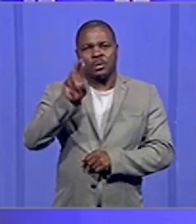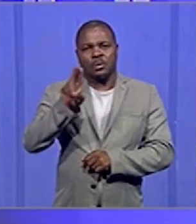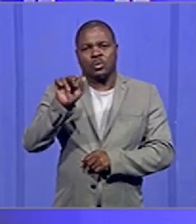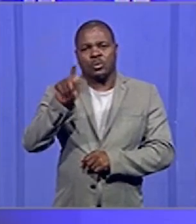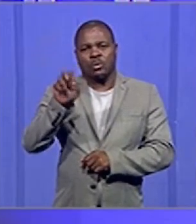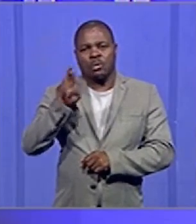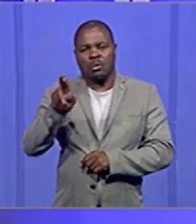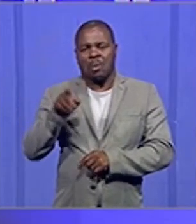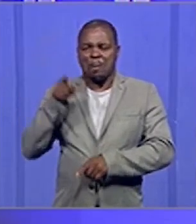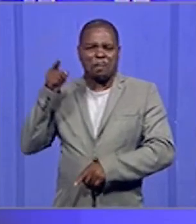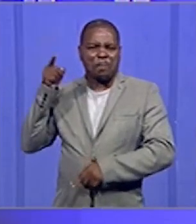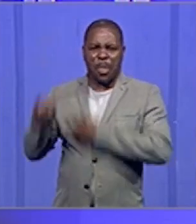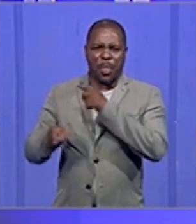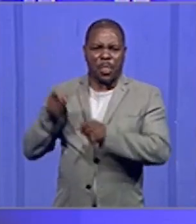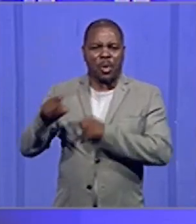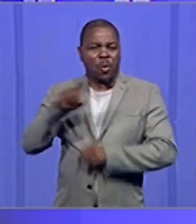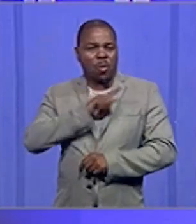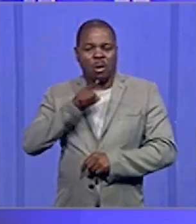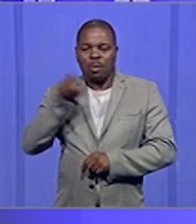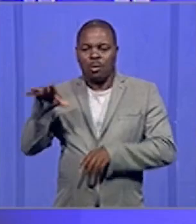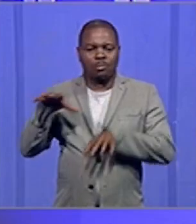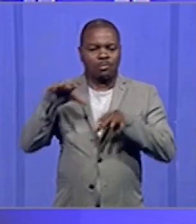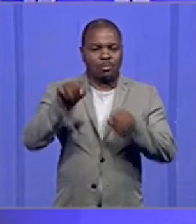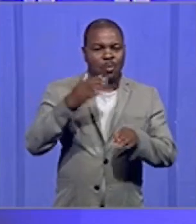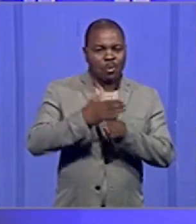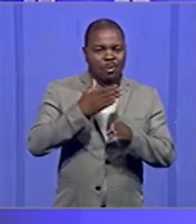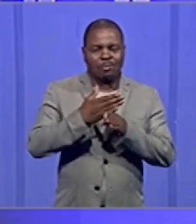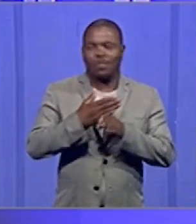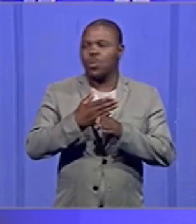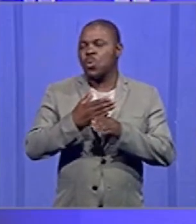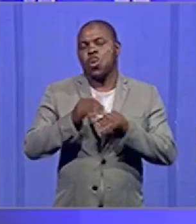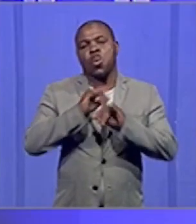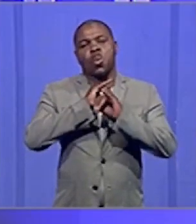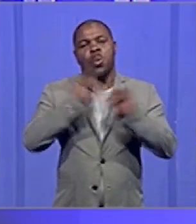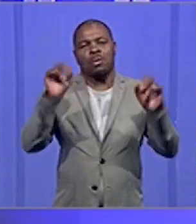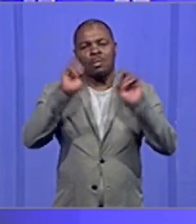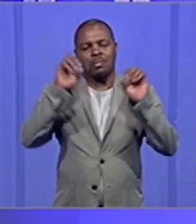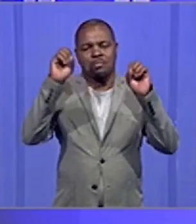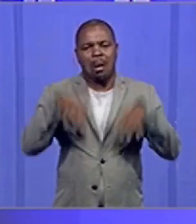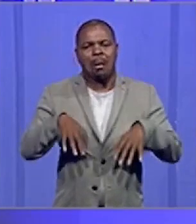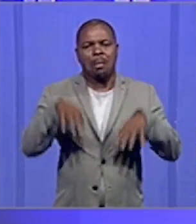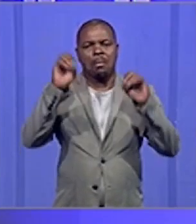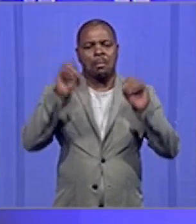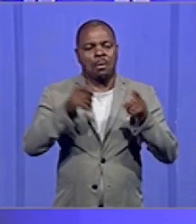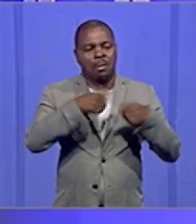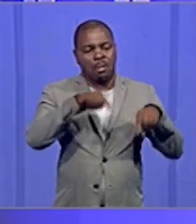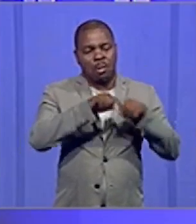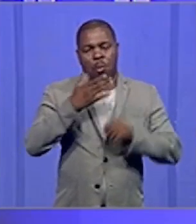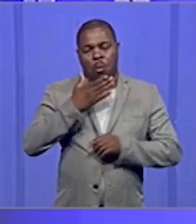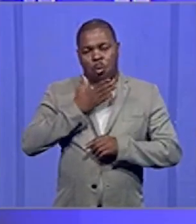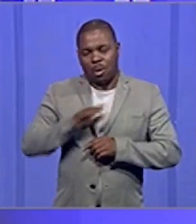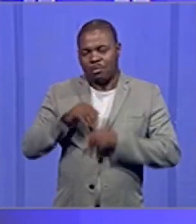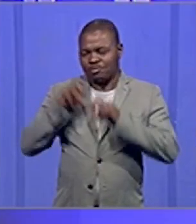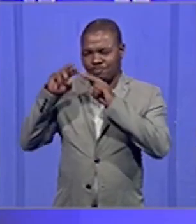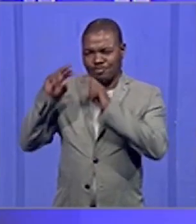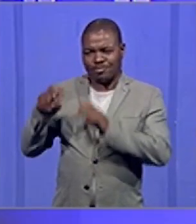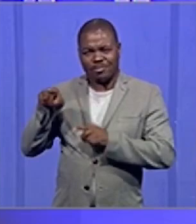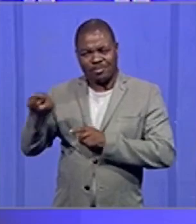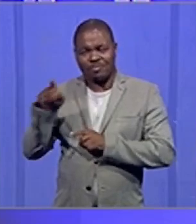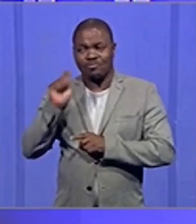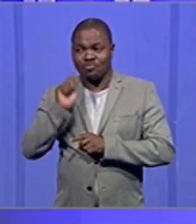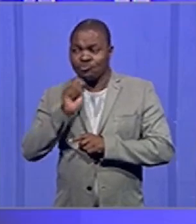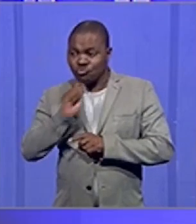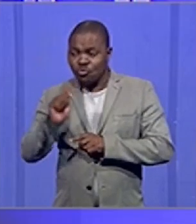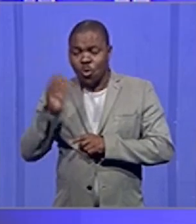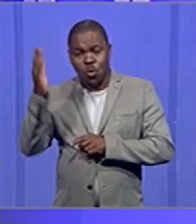ha esale anka marapo kimelo ya motlakase e eketsehile. SACP e batla ho etswa diphuputso e bang Ruyter o na le